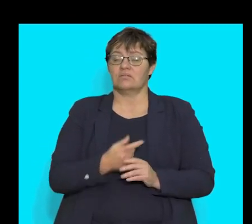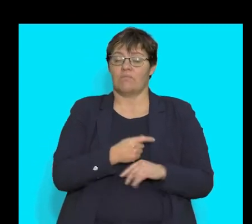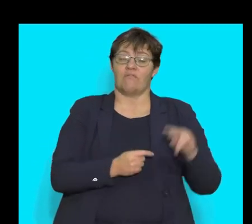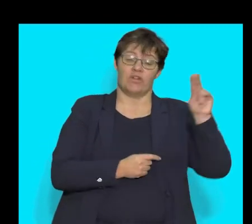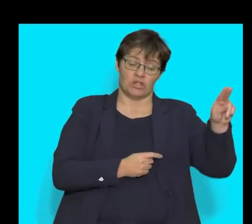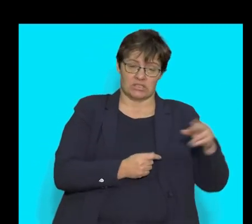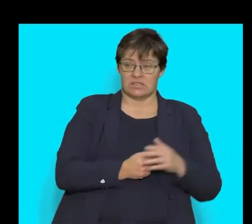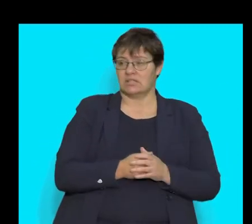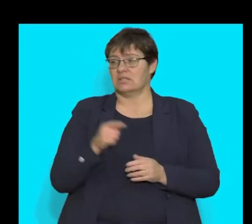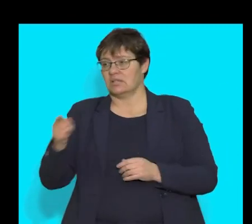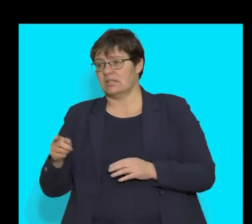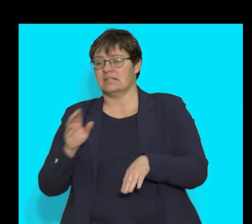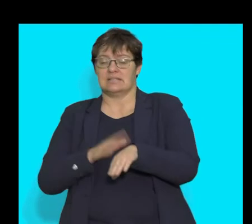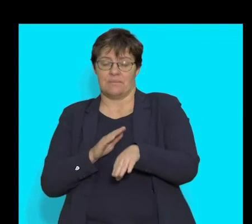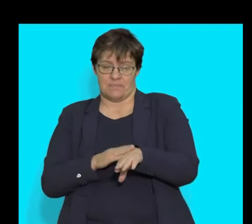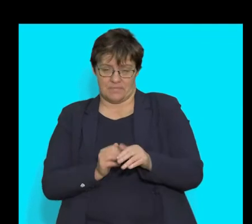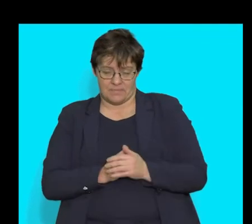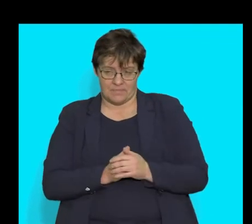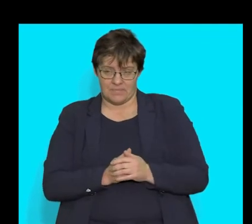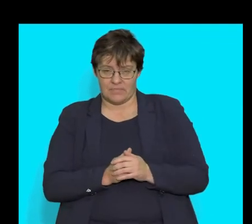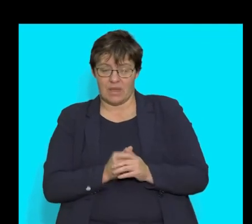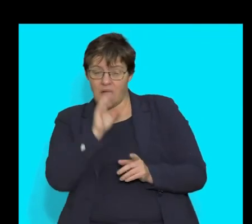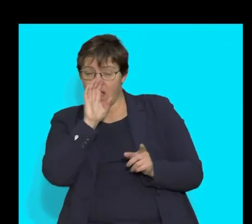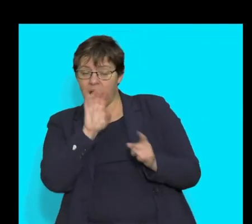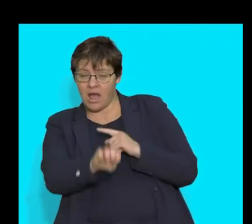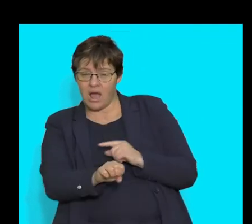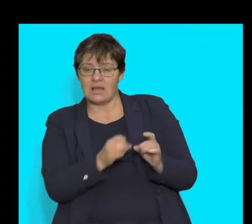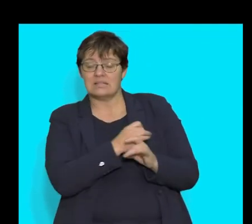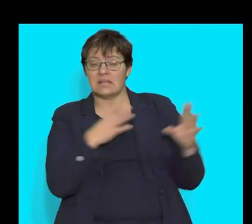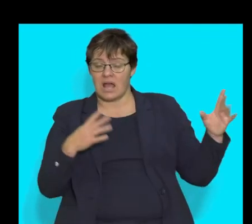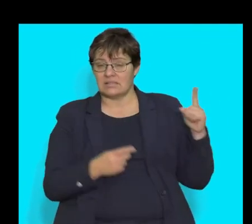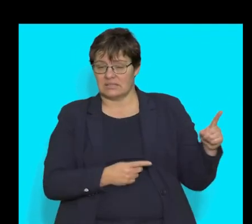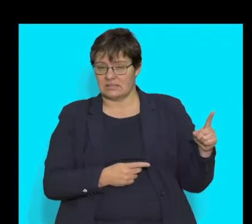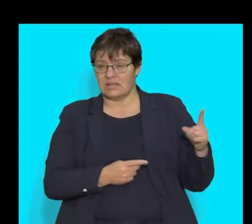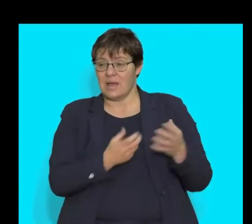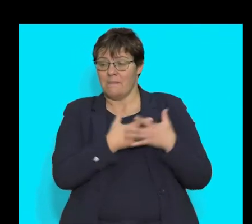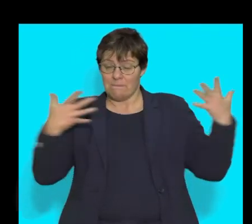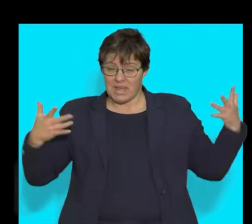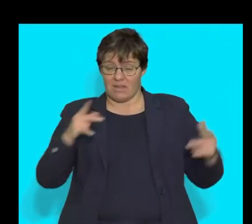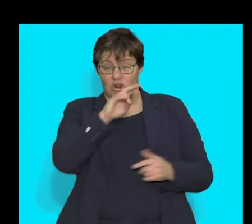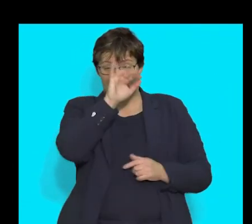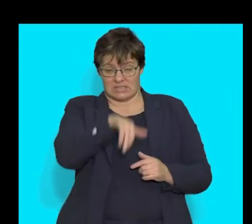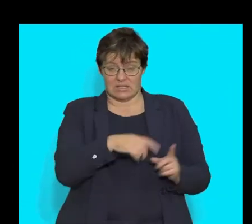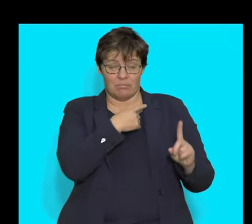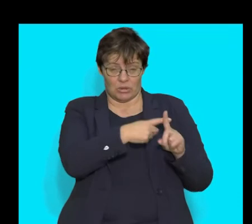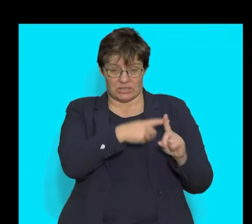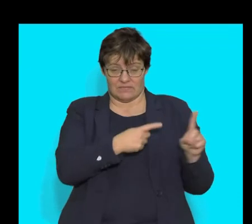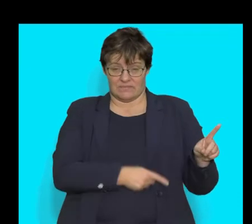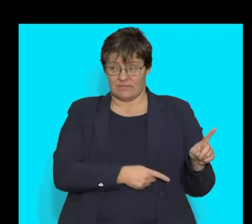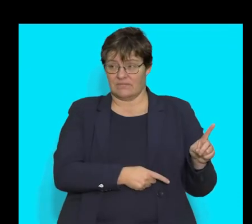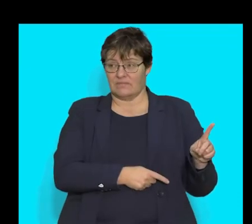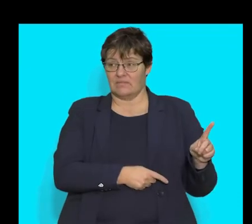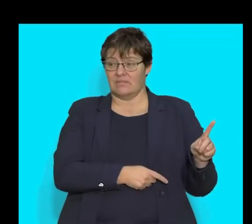velocity versus the time. And if you notice, I started with a big velocity that was positive, and